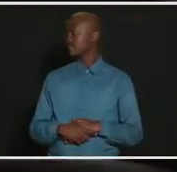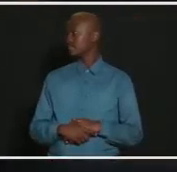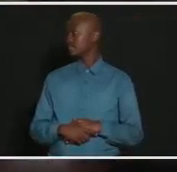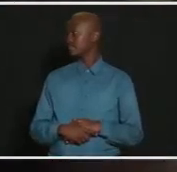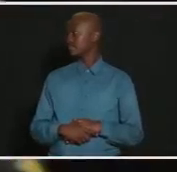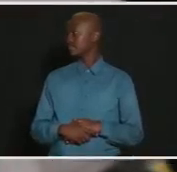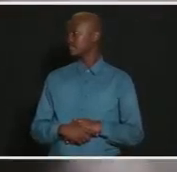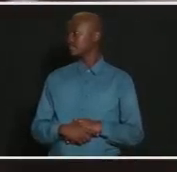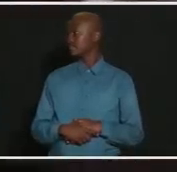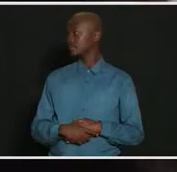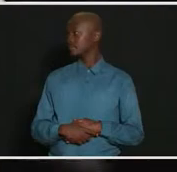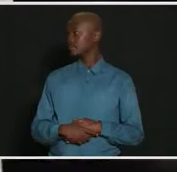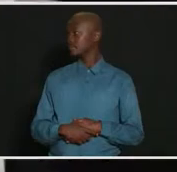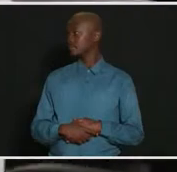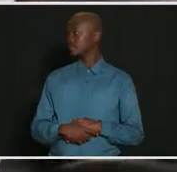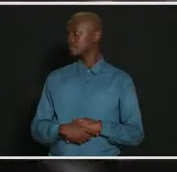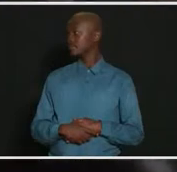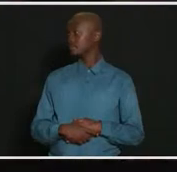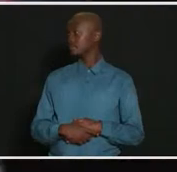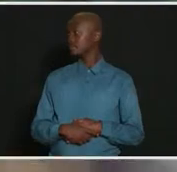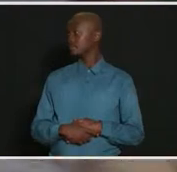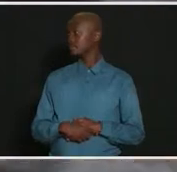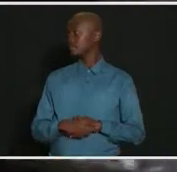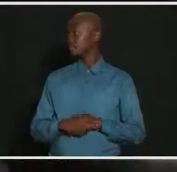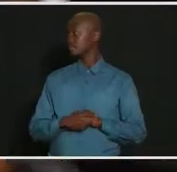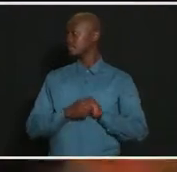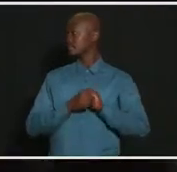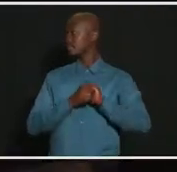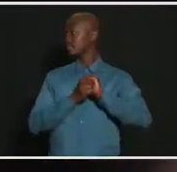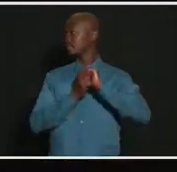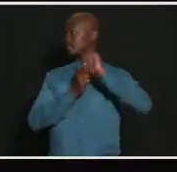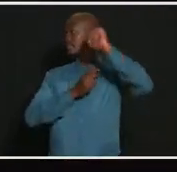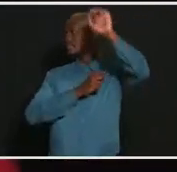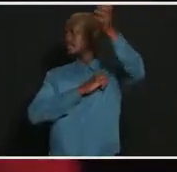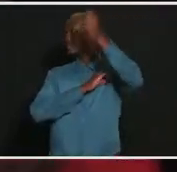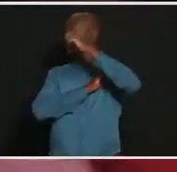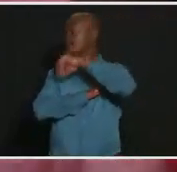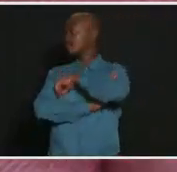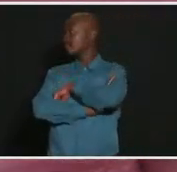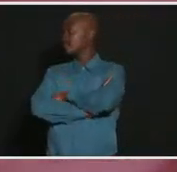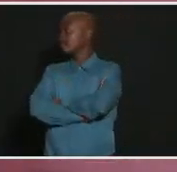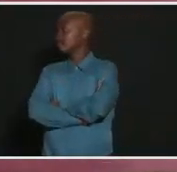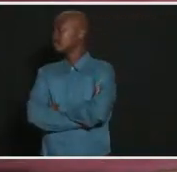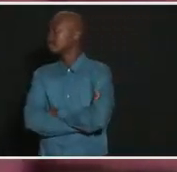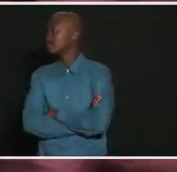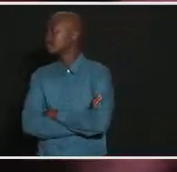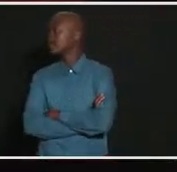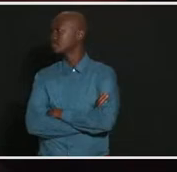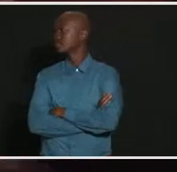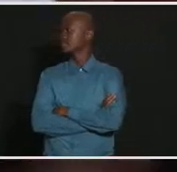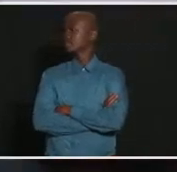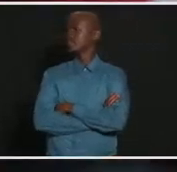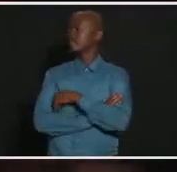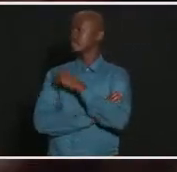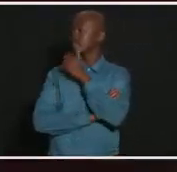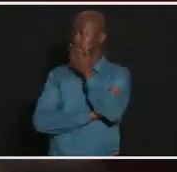number seven number eight number nine number ten recent graduates number 11 number